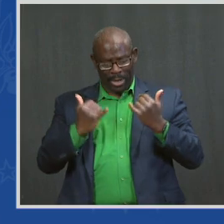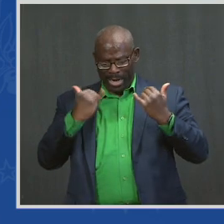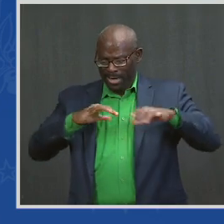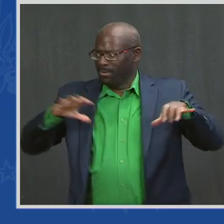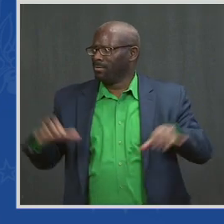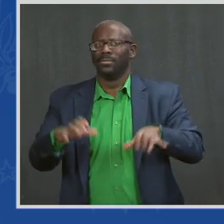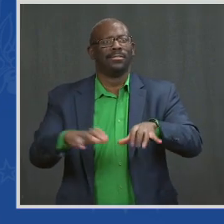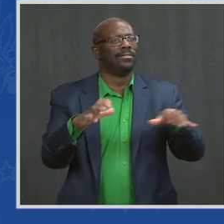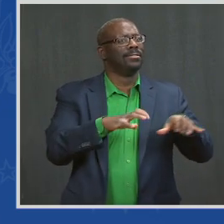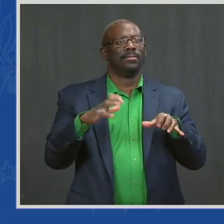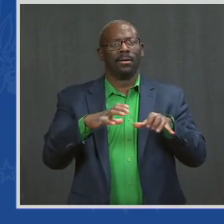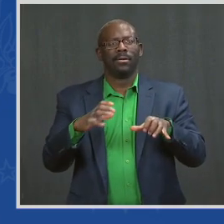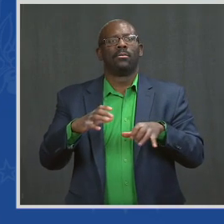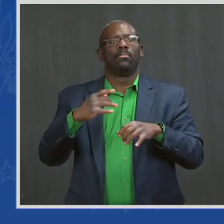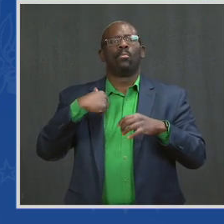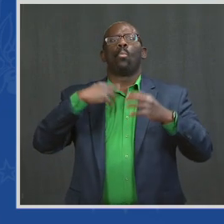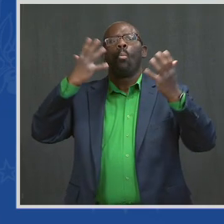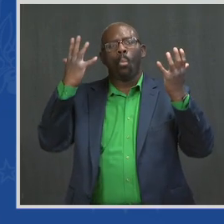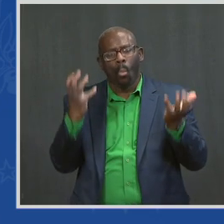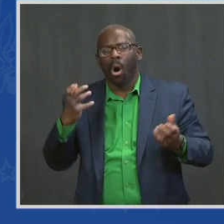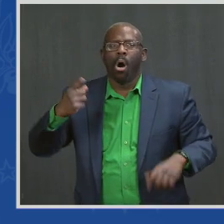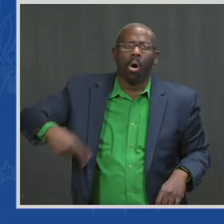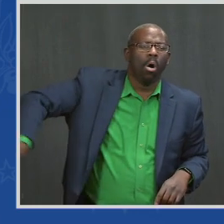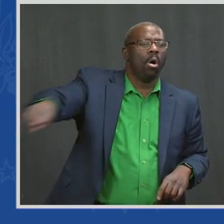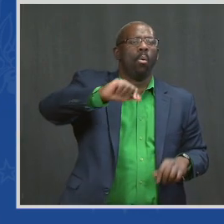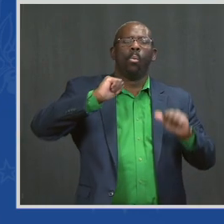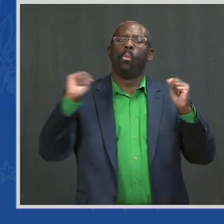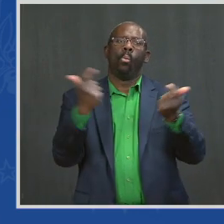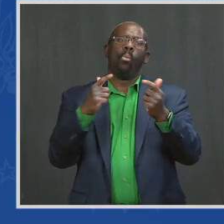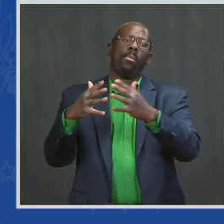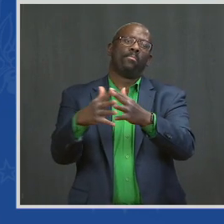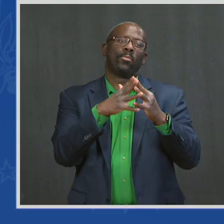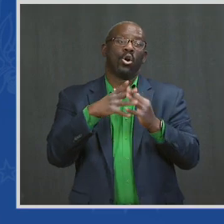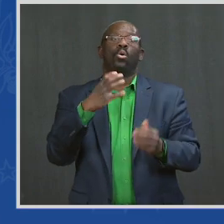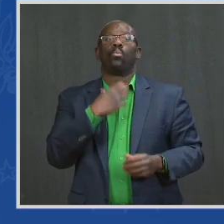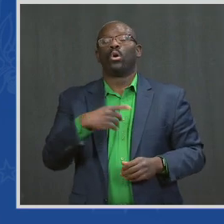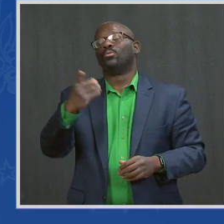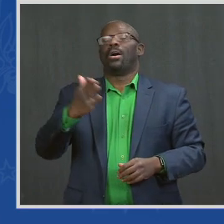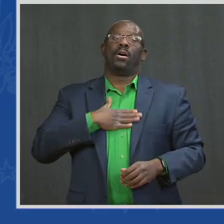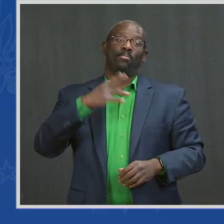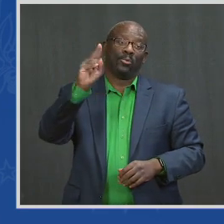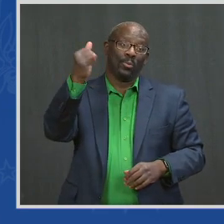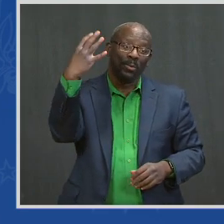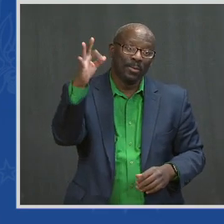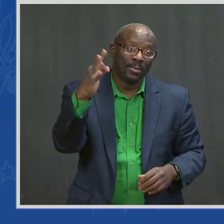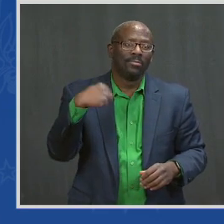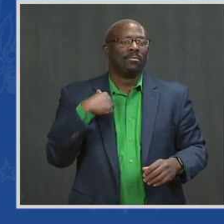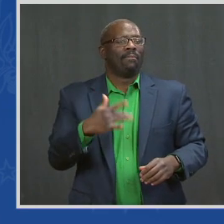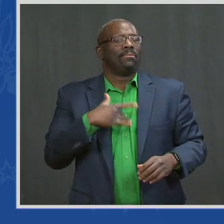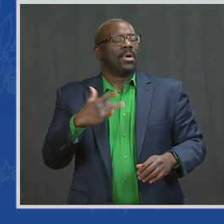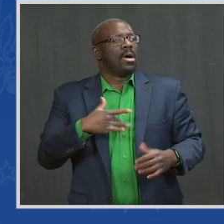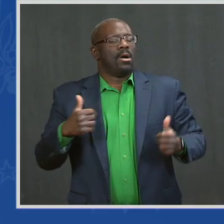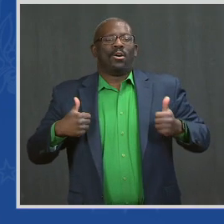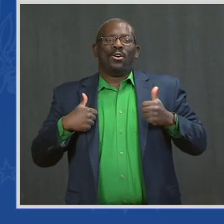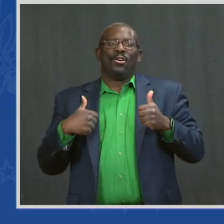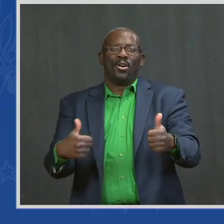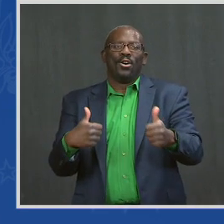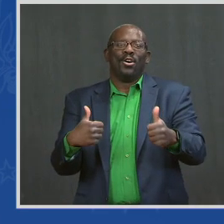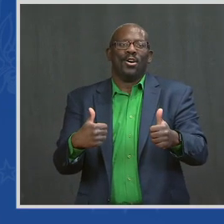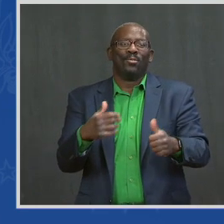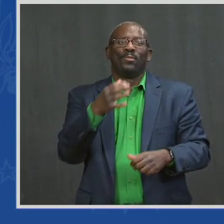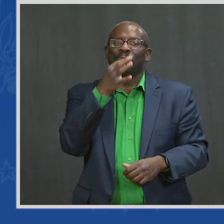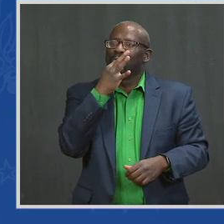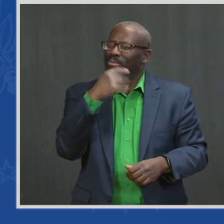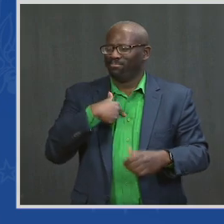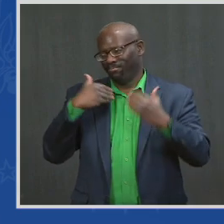I wish all Americans a happy Juneteenth. I'm certainly going to, in a moment, going to sign in the law, making it a